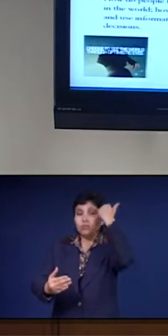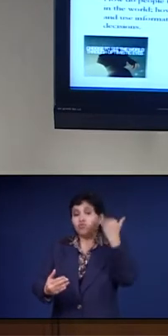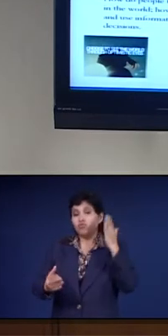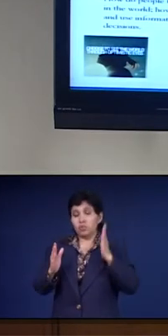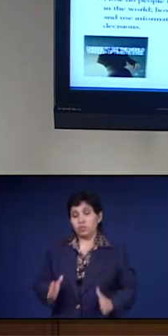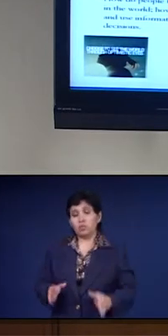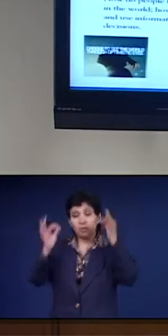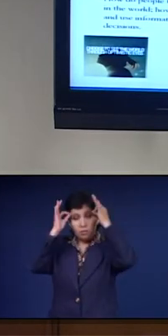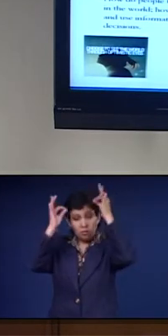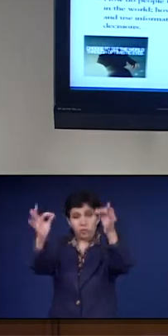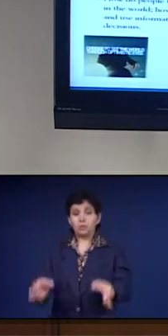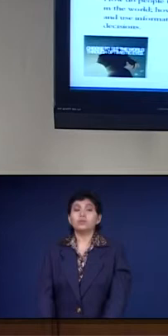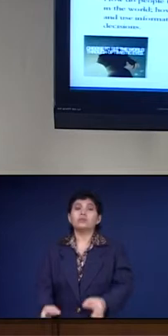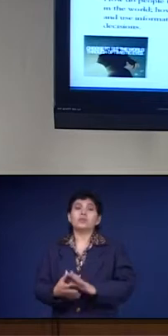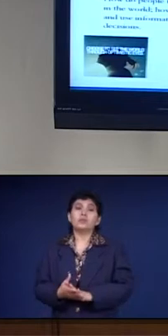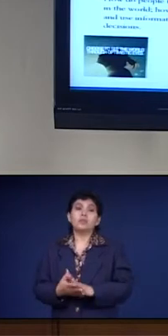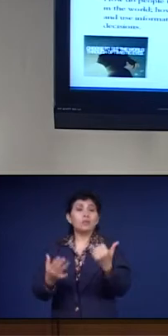decisions. Now,